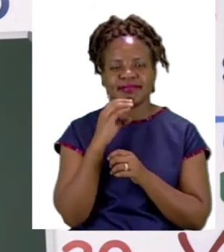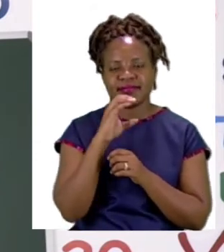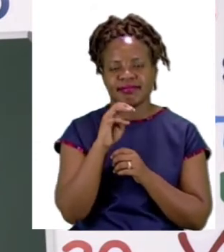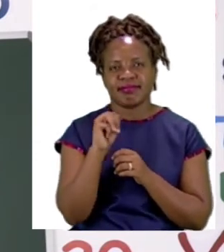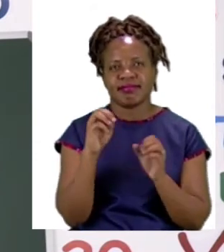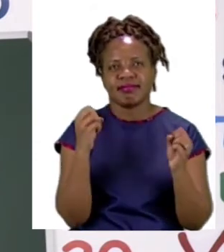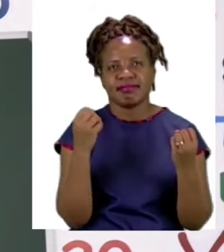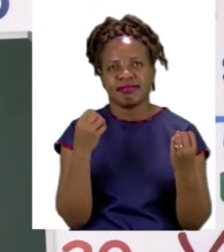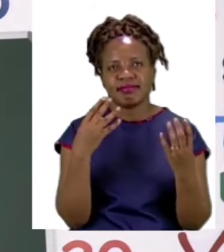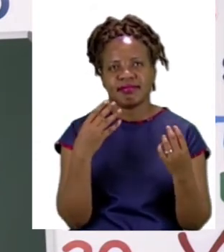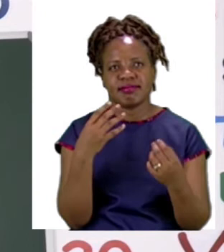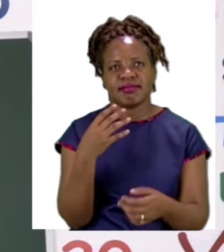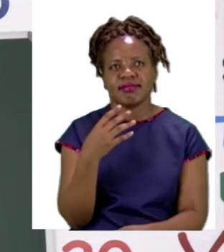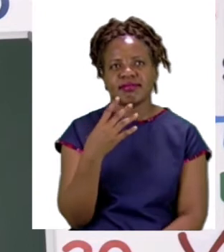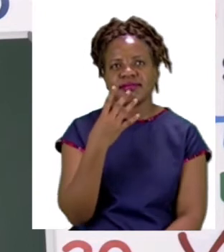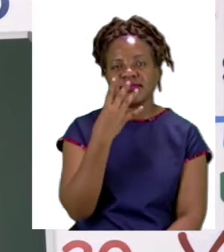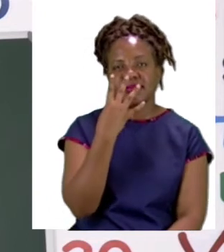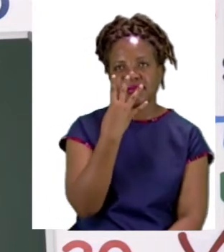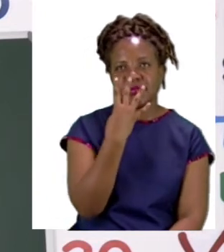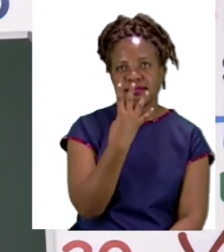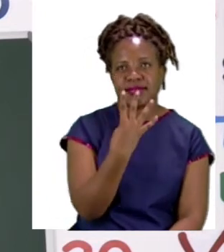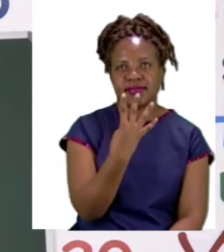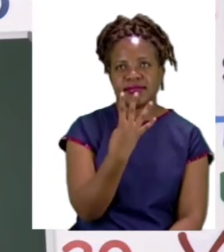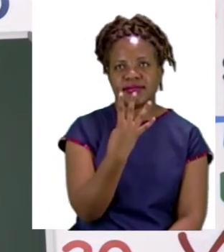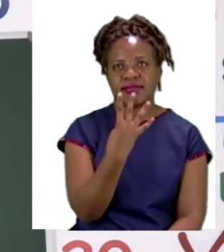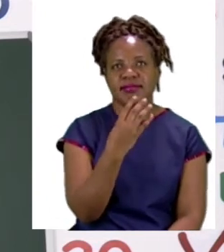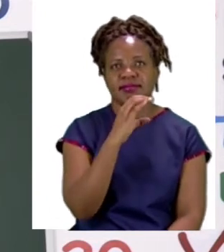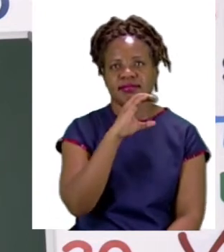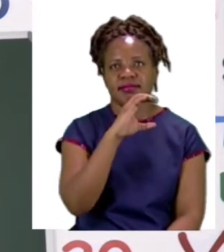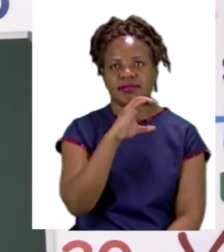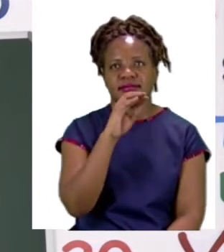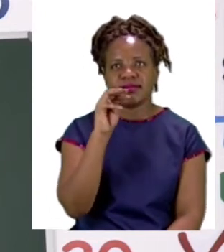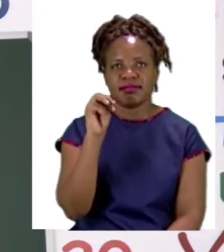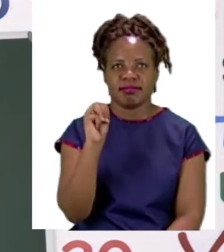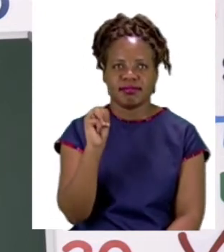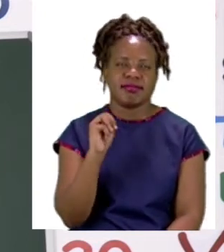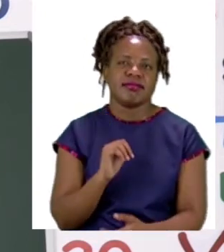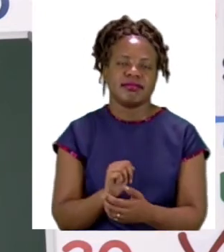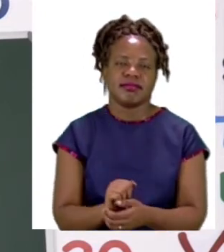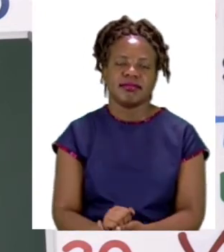book and the same one that is on my board, is 4 centimeters.